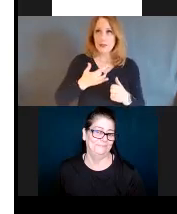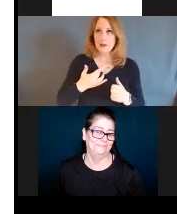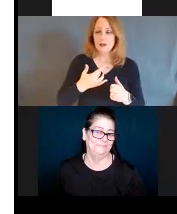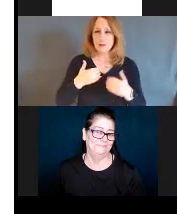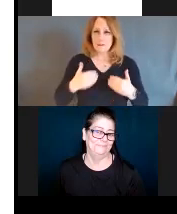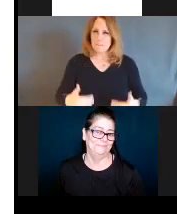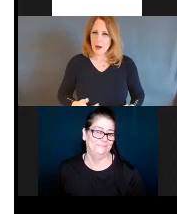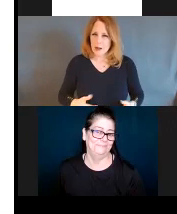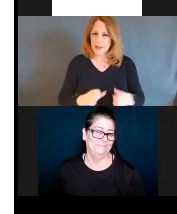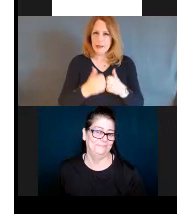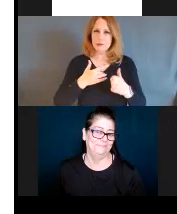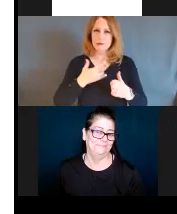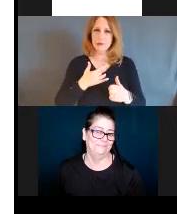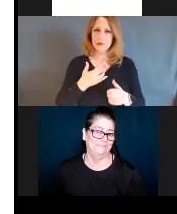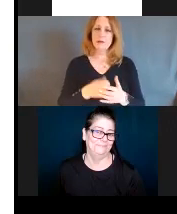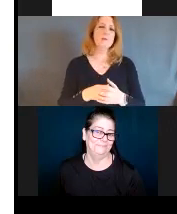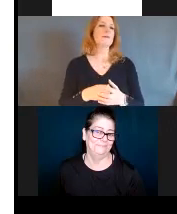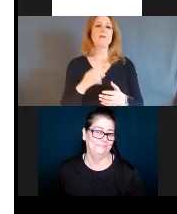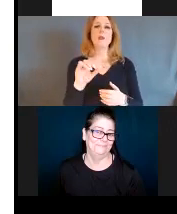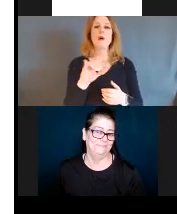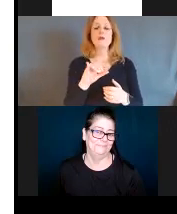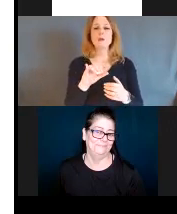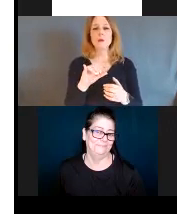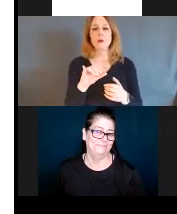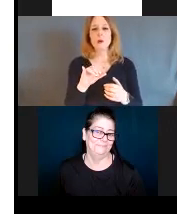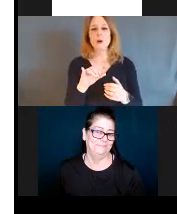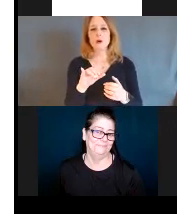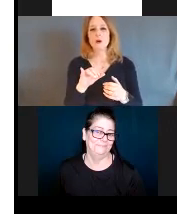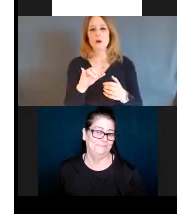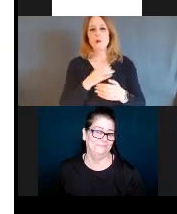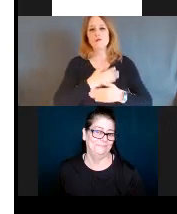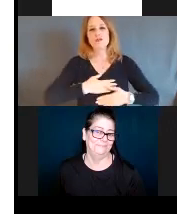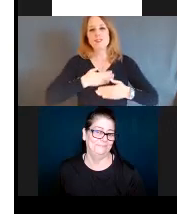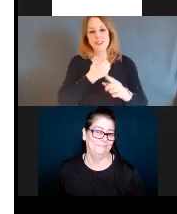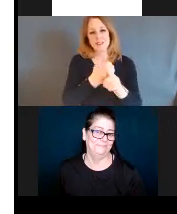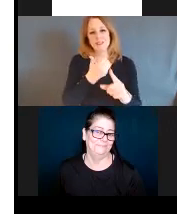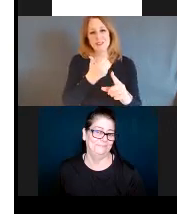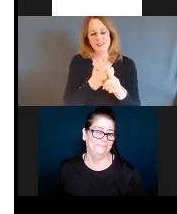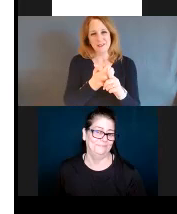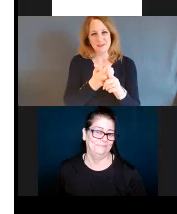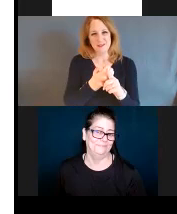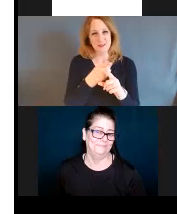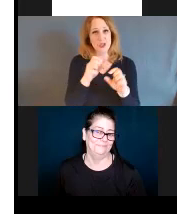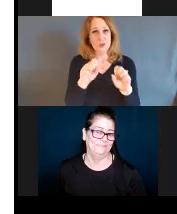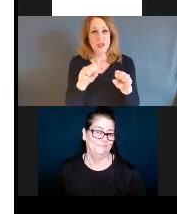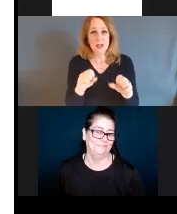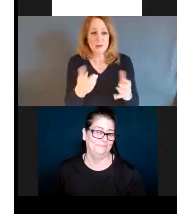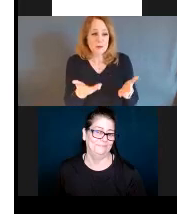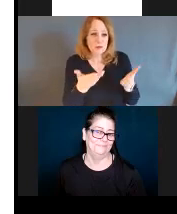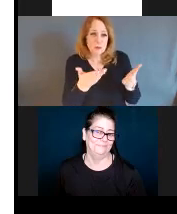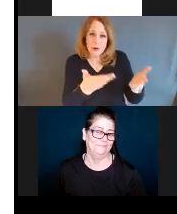body? Also take time to appreciate yourself for what you were able to offer in this